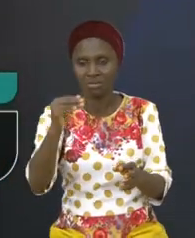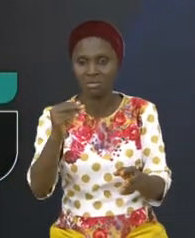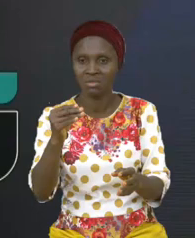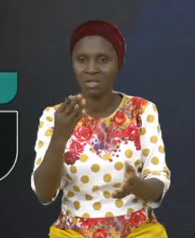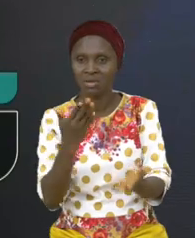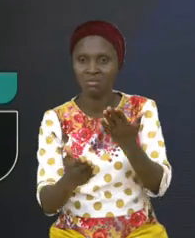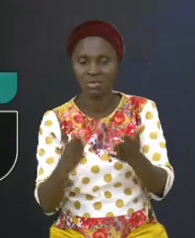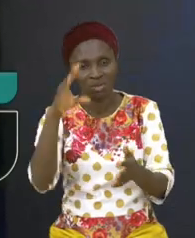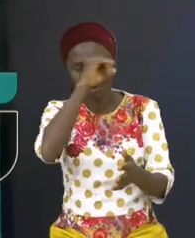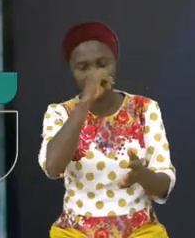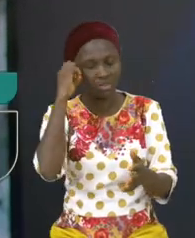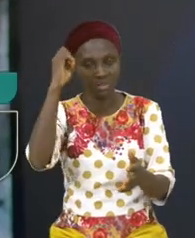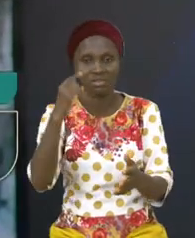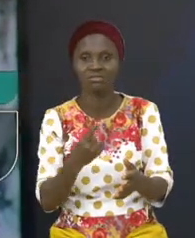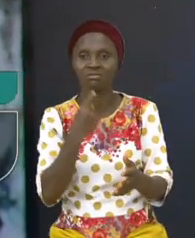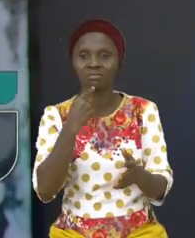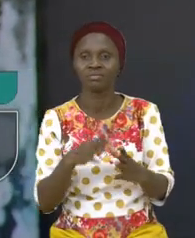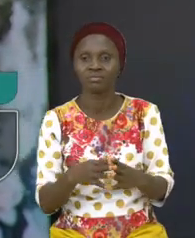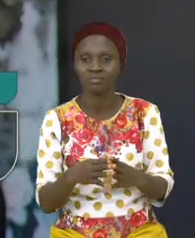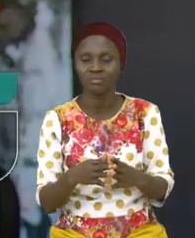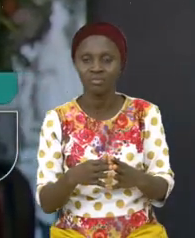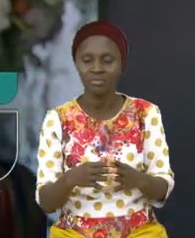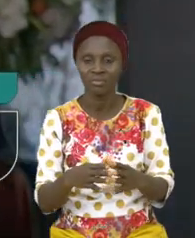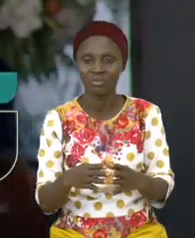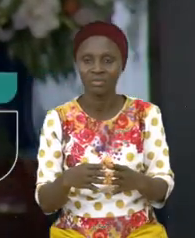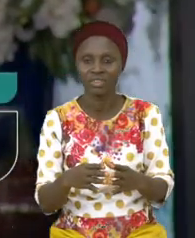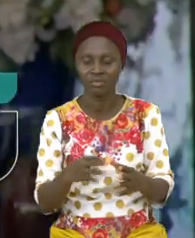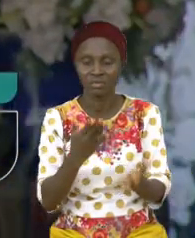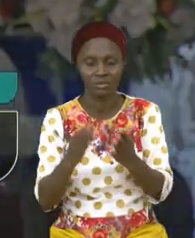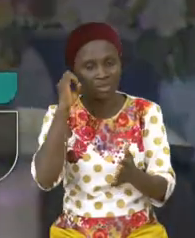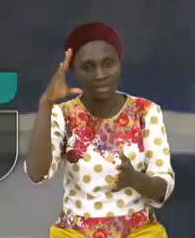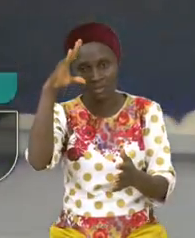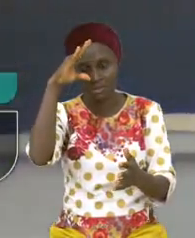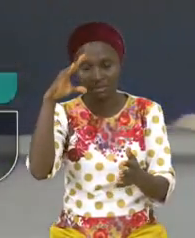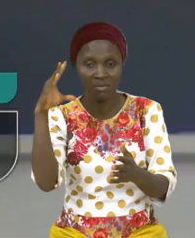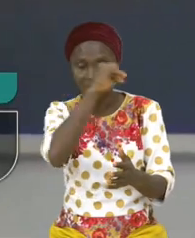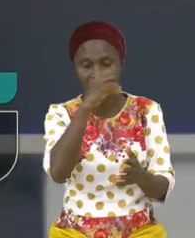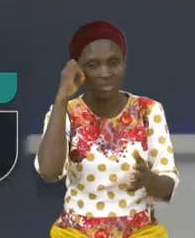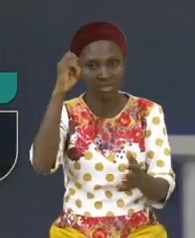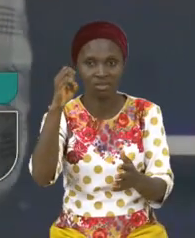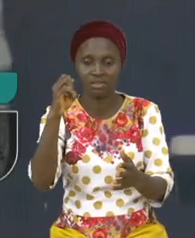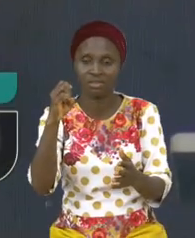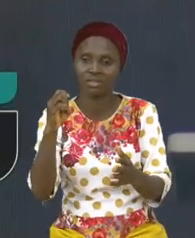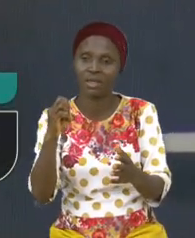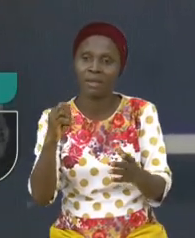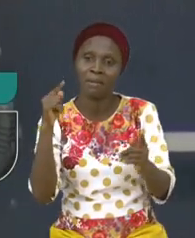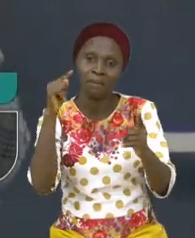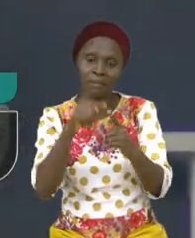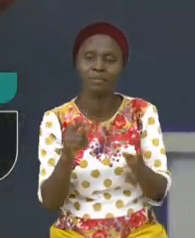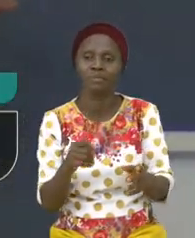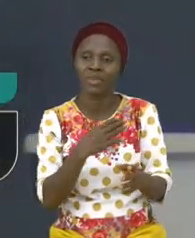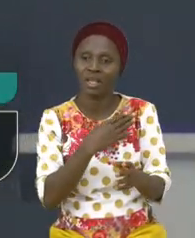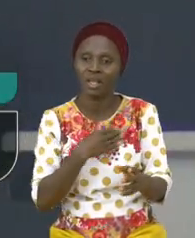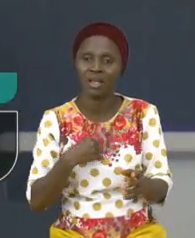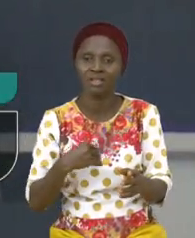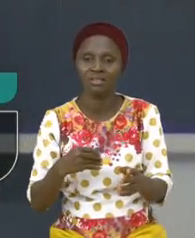appointment. He's not a bad fellow. He did that because he wanted to go get to the place in time. And I give